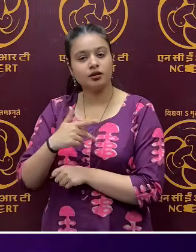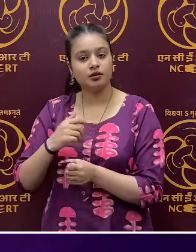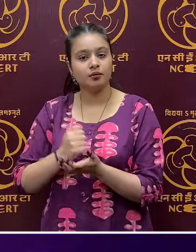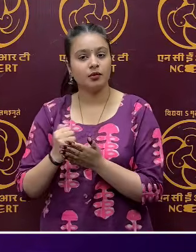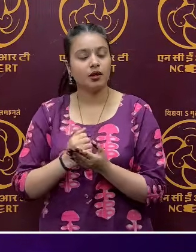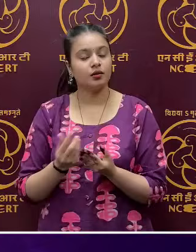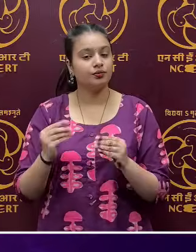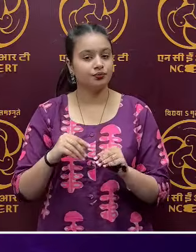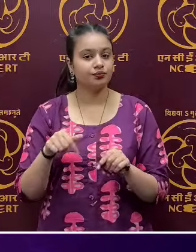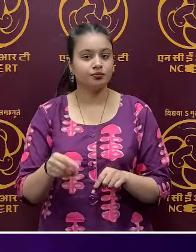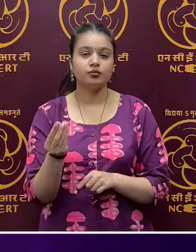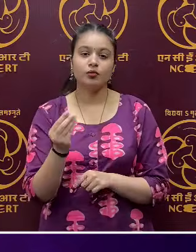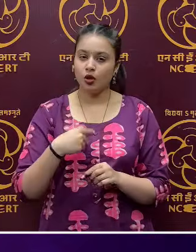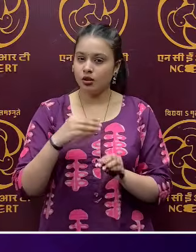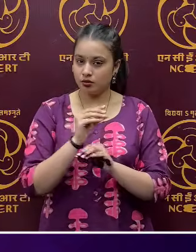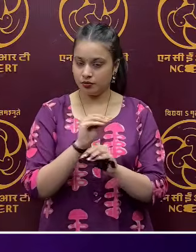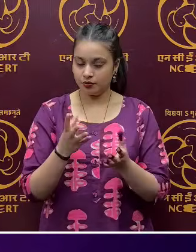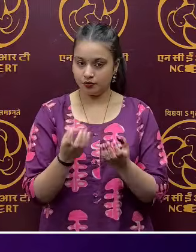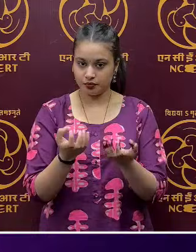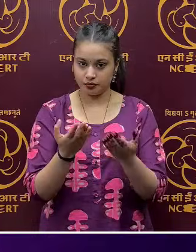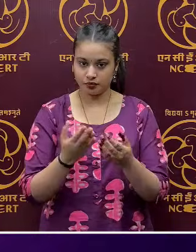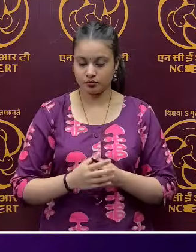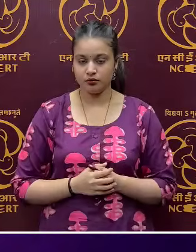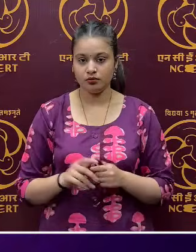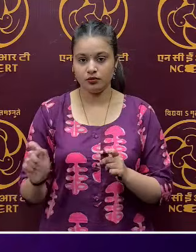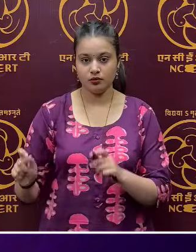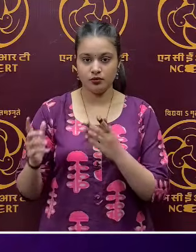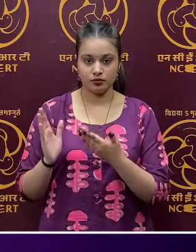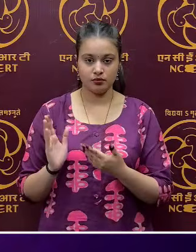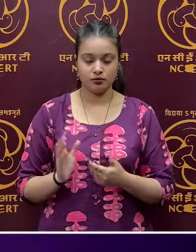Sure. As you can see on your screen,